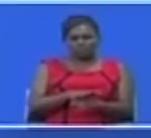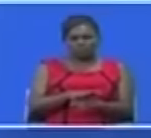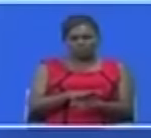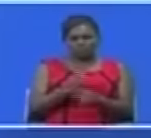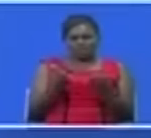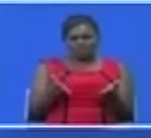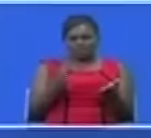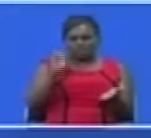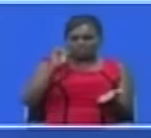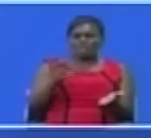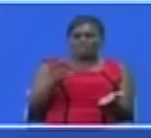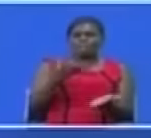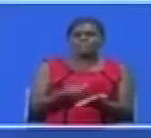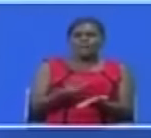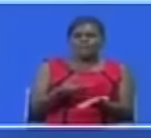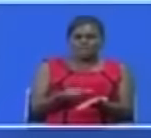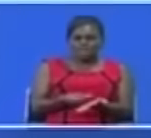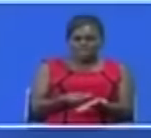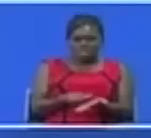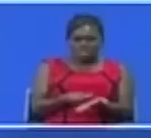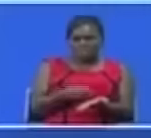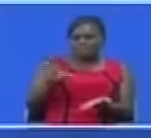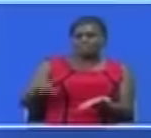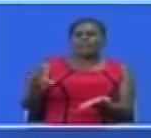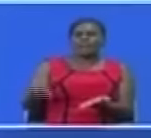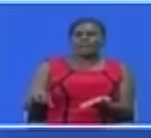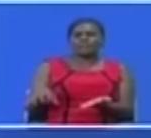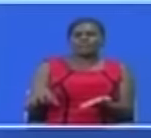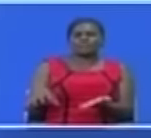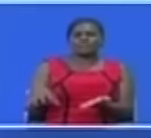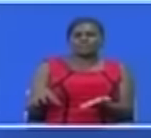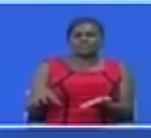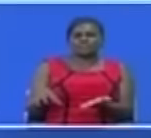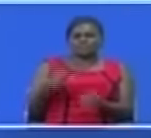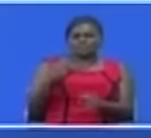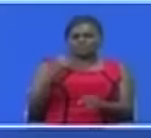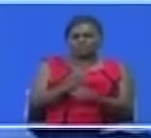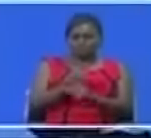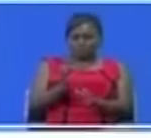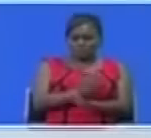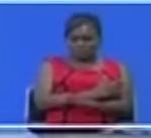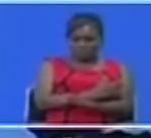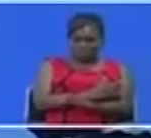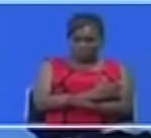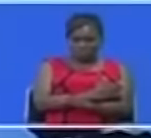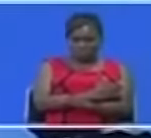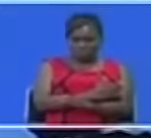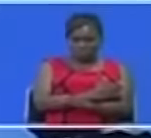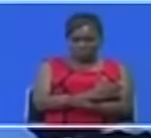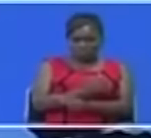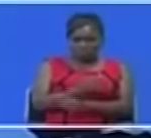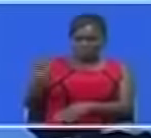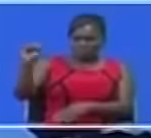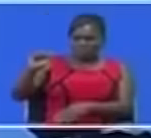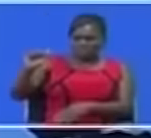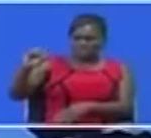And now we'd like to take a look at how the financial markets have performed. But before that, Satyo